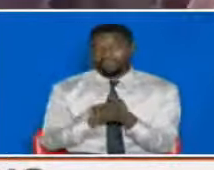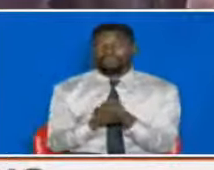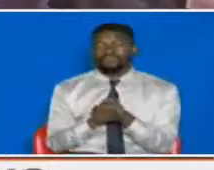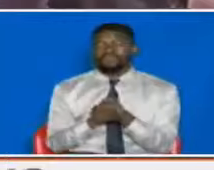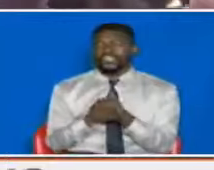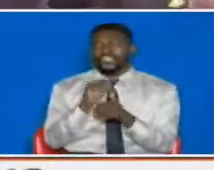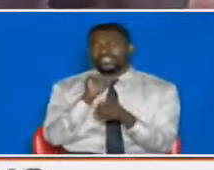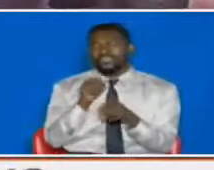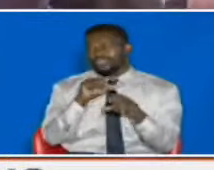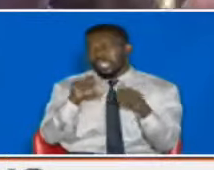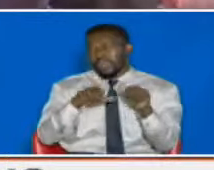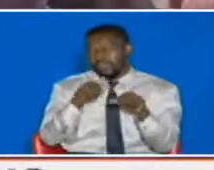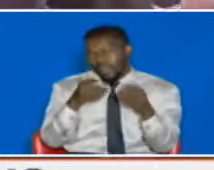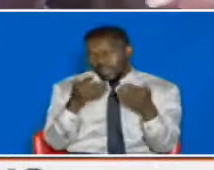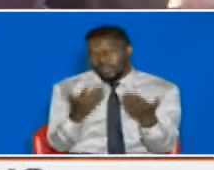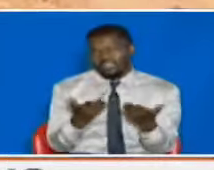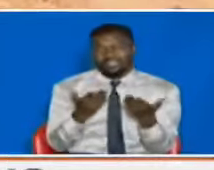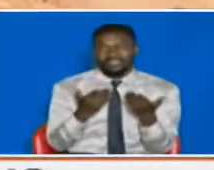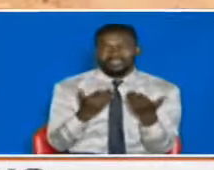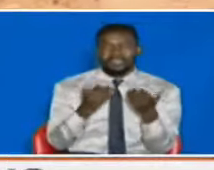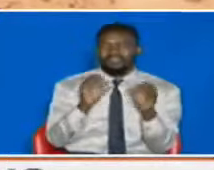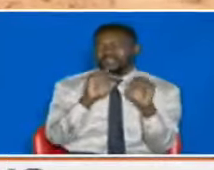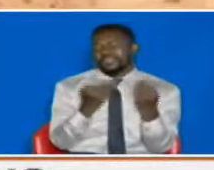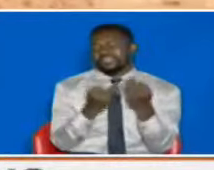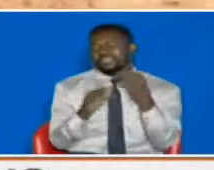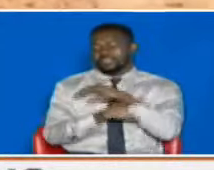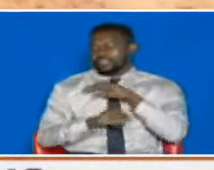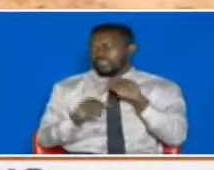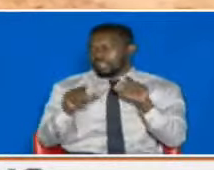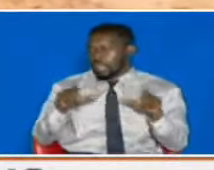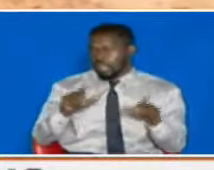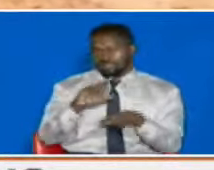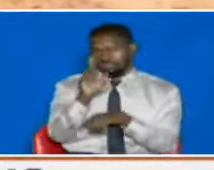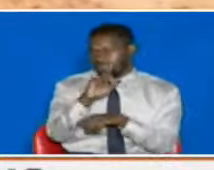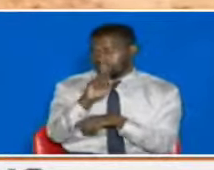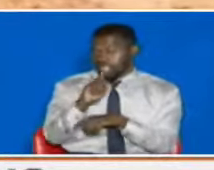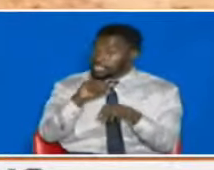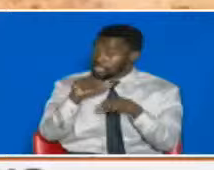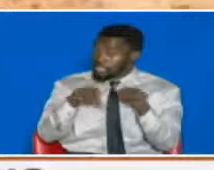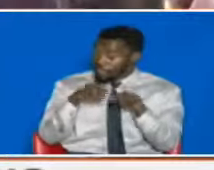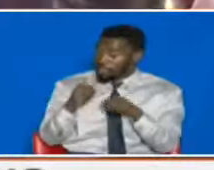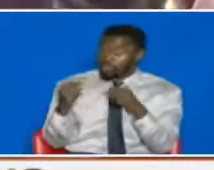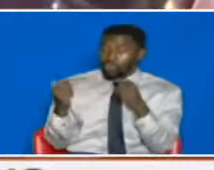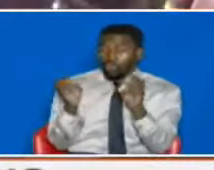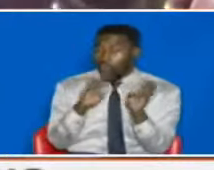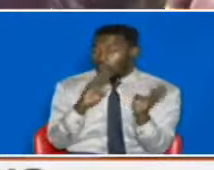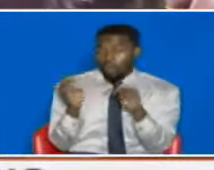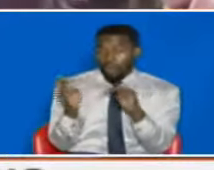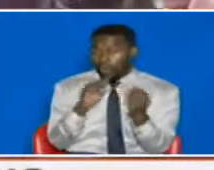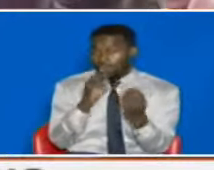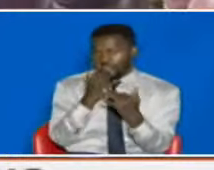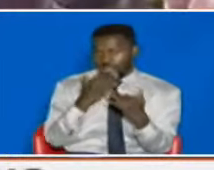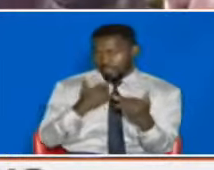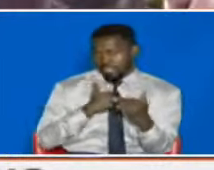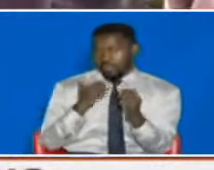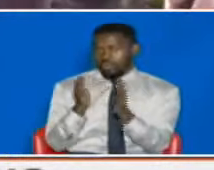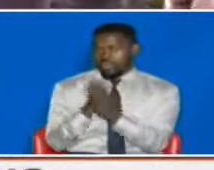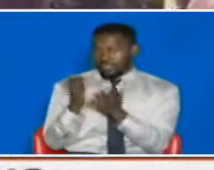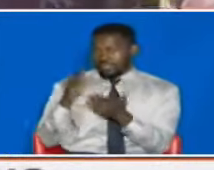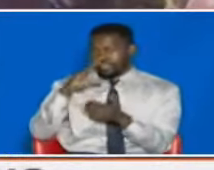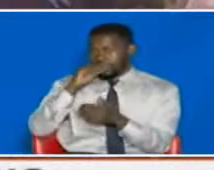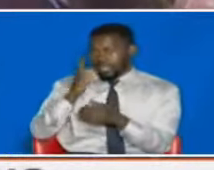not about us as a family grabbing the land. This is a war between the Wangamatis and the Wetangulas. And I want to tell the Speaker